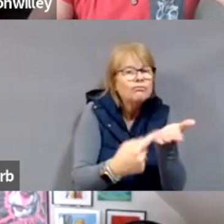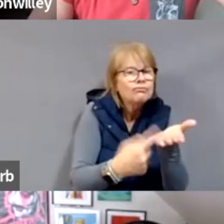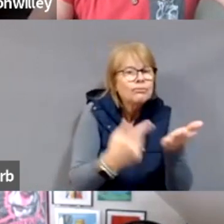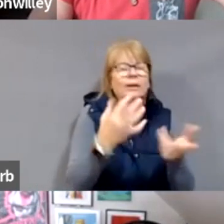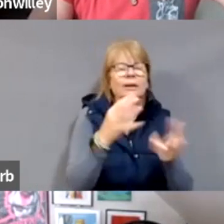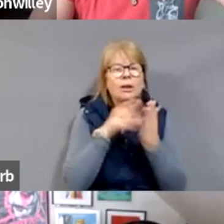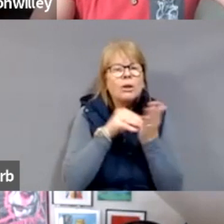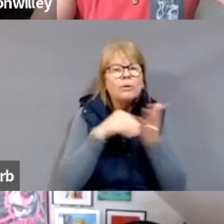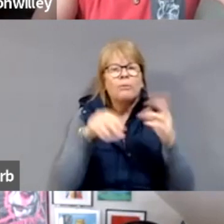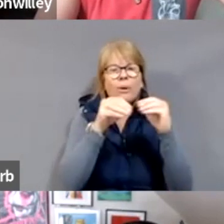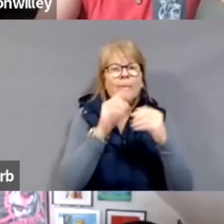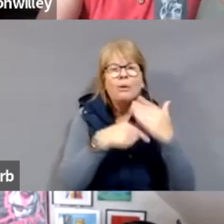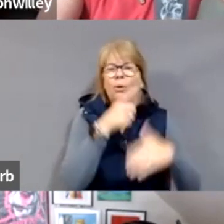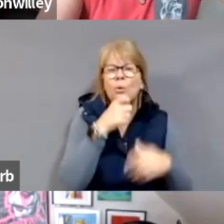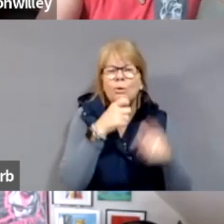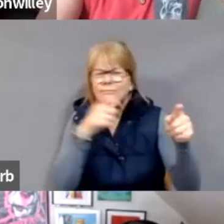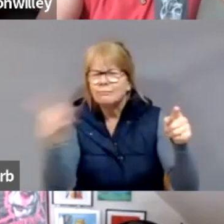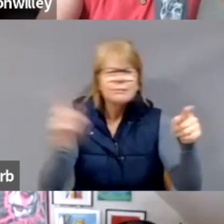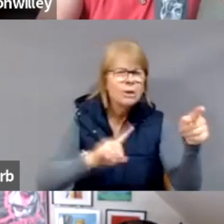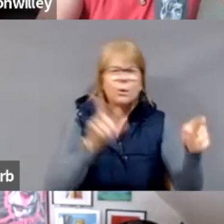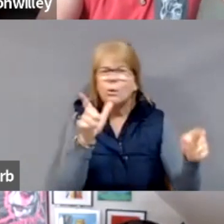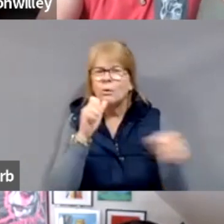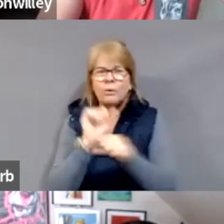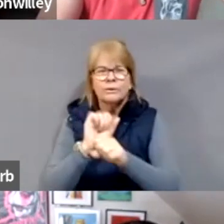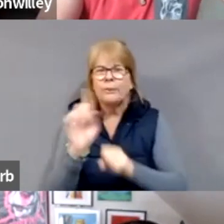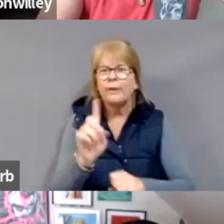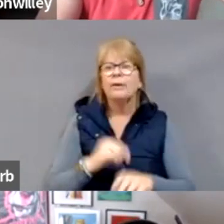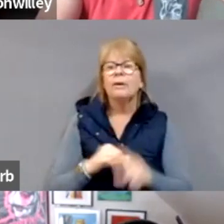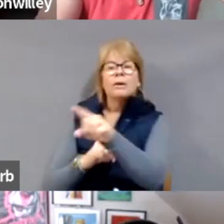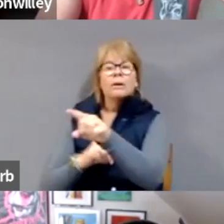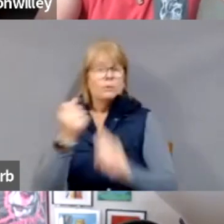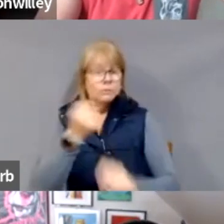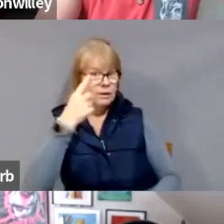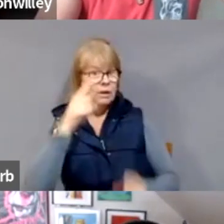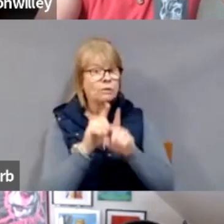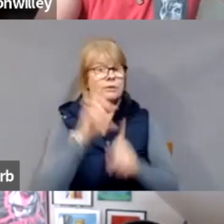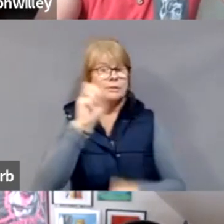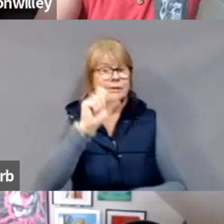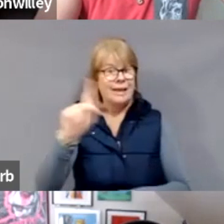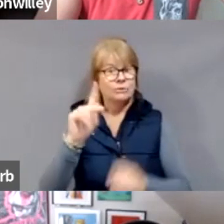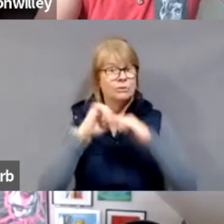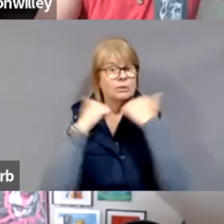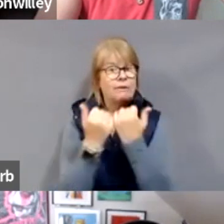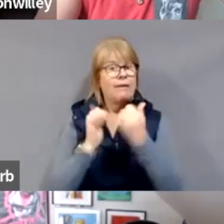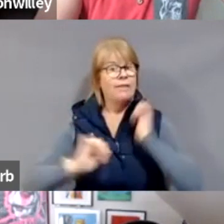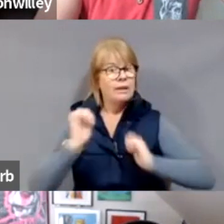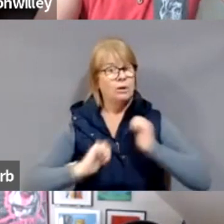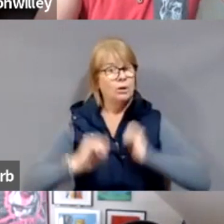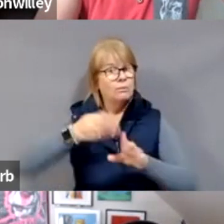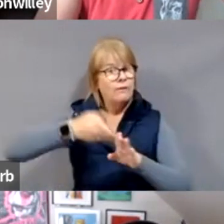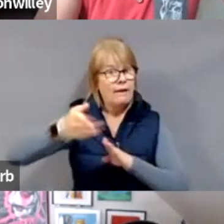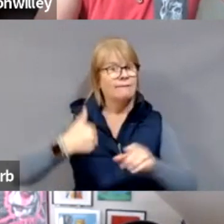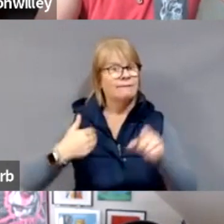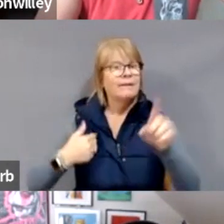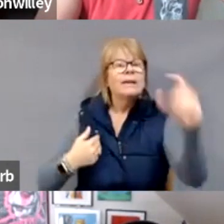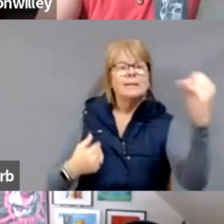and see who's interested in what. There's also the Saskatchewan Association of Theatre Professionals, which you can look up. I signed